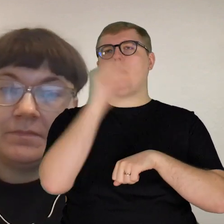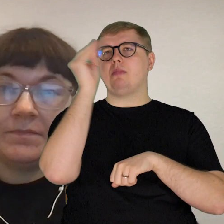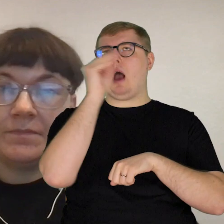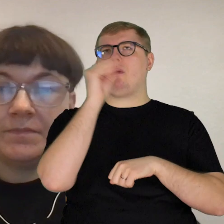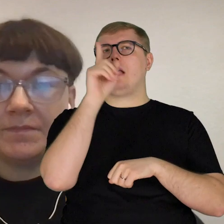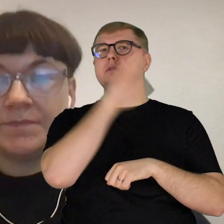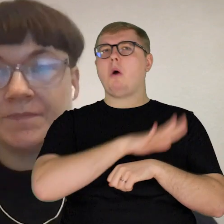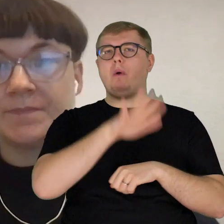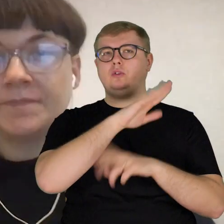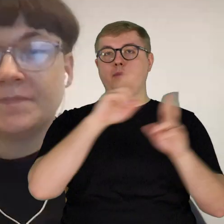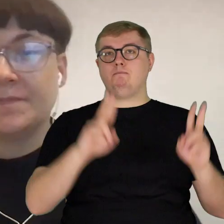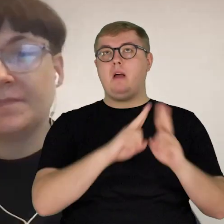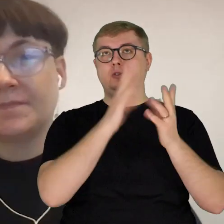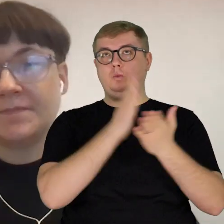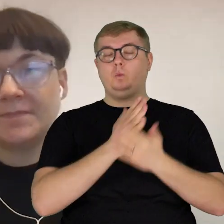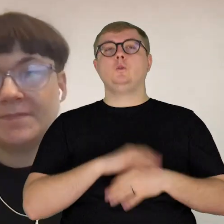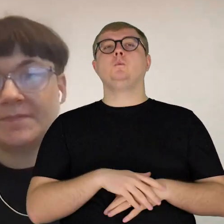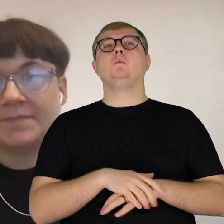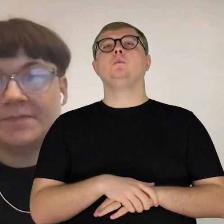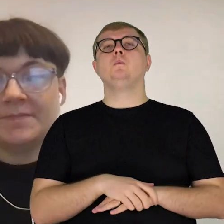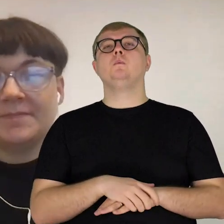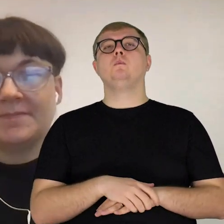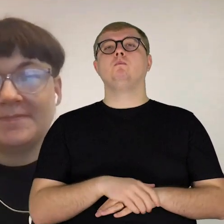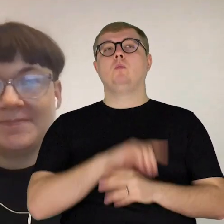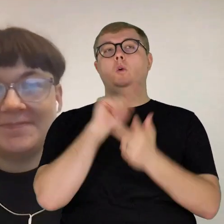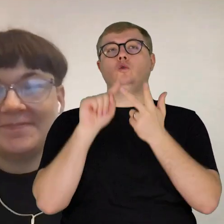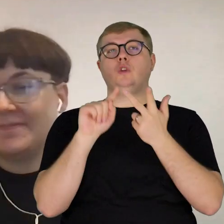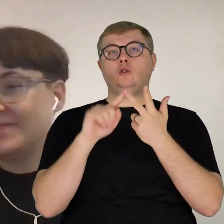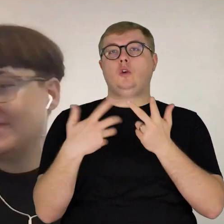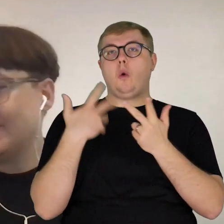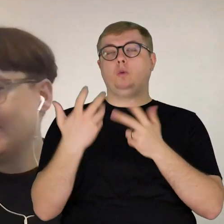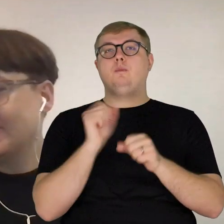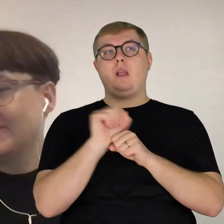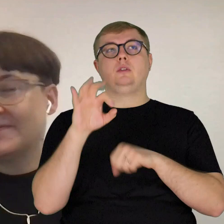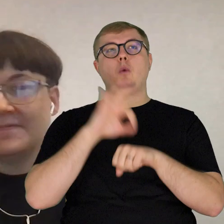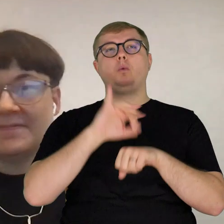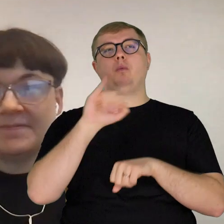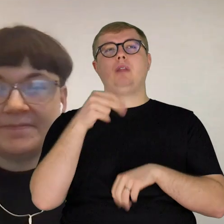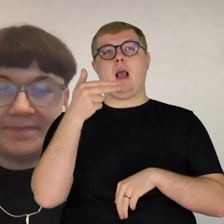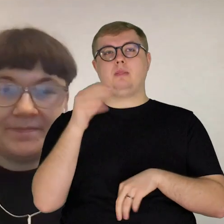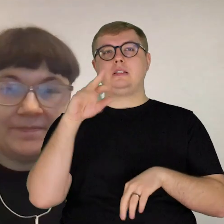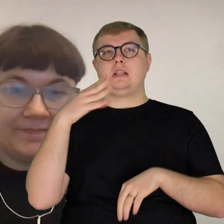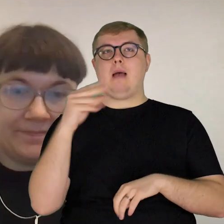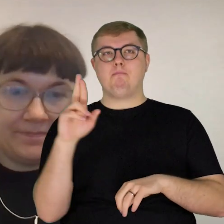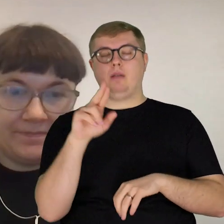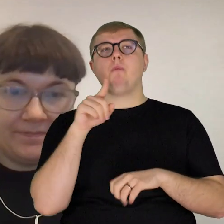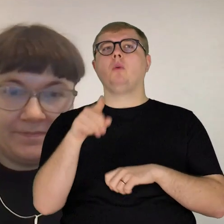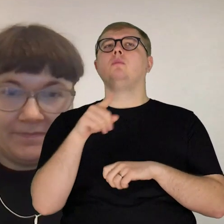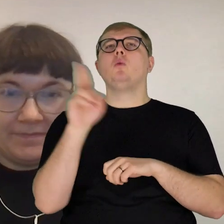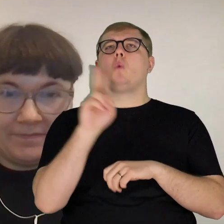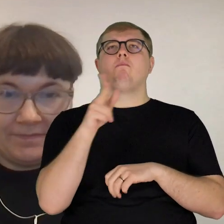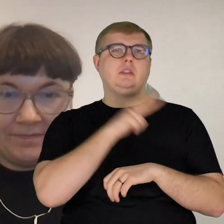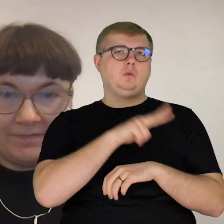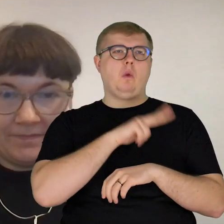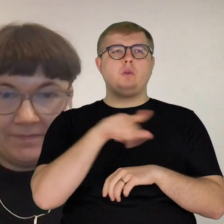guest is Dr. Vivien Sommer, who is a sociologist who researches the complex network